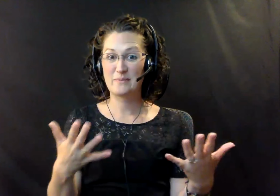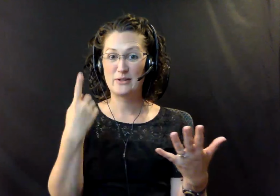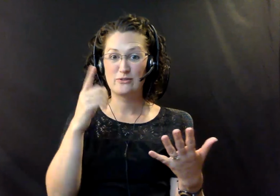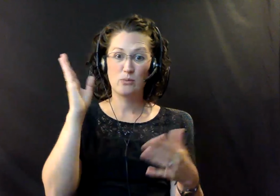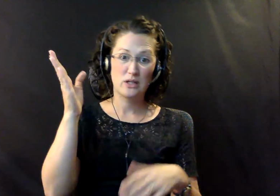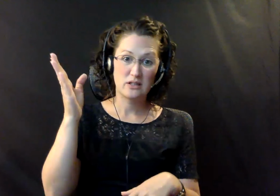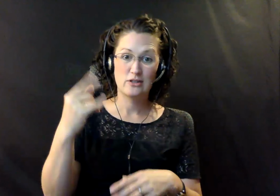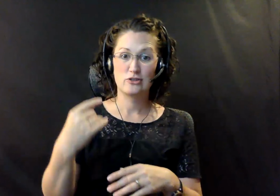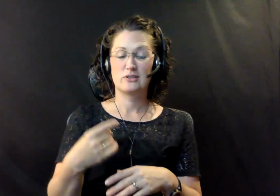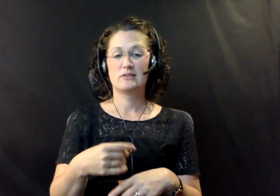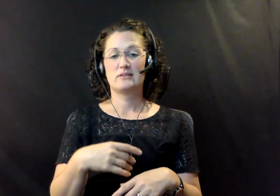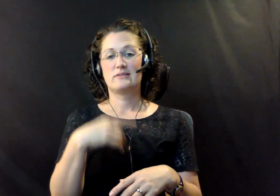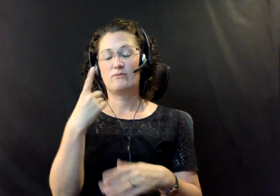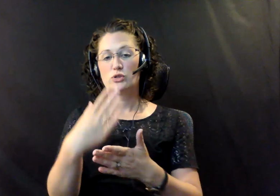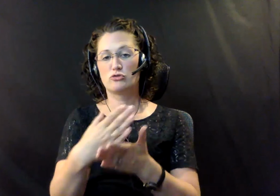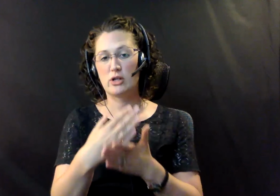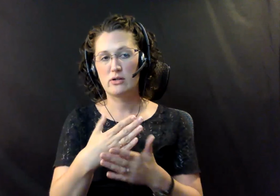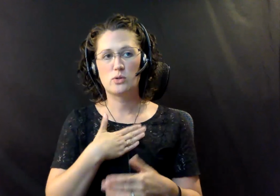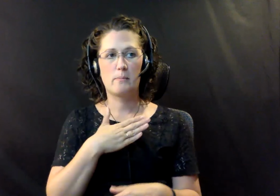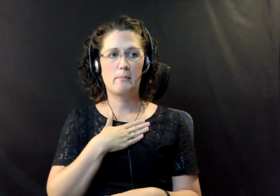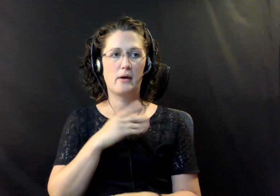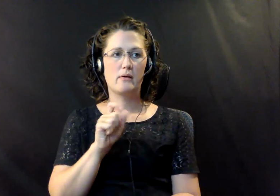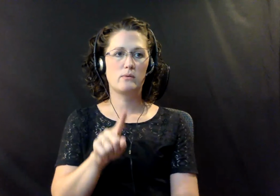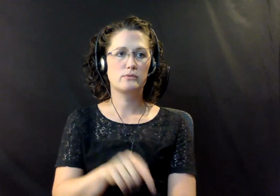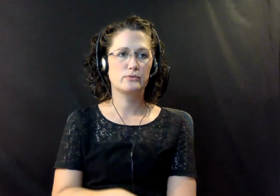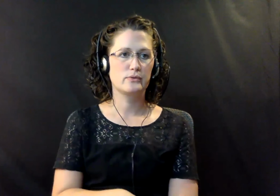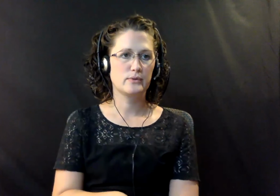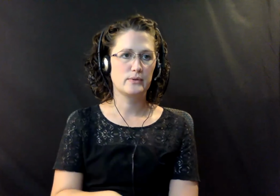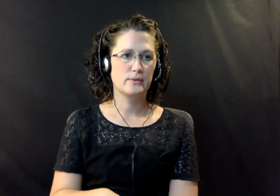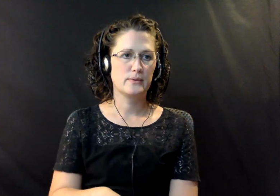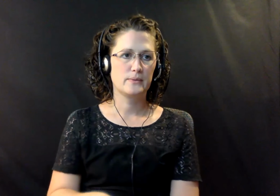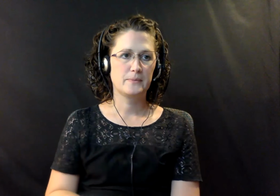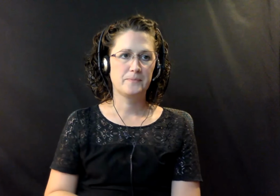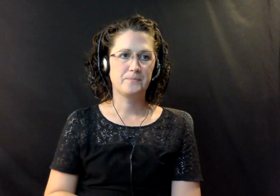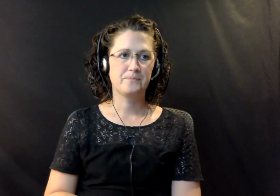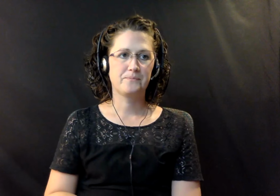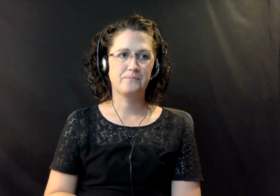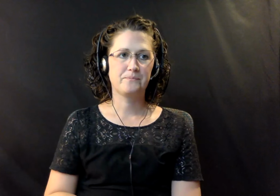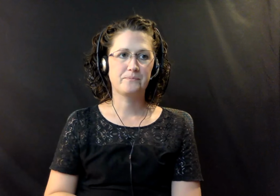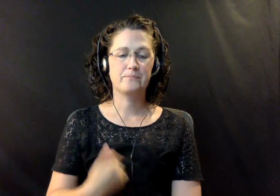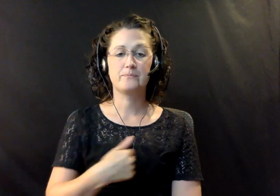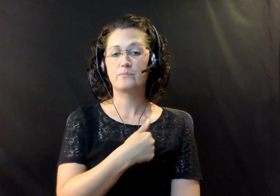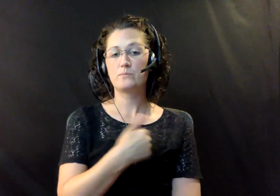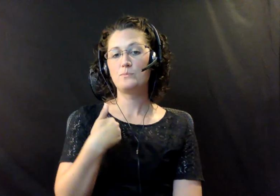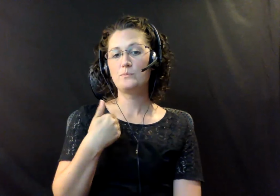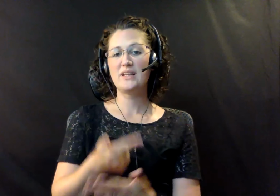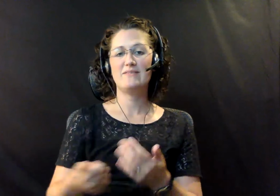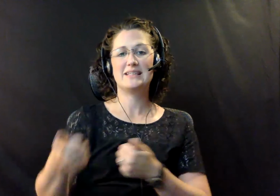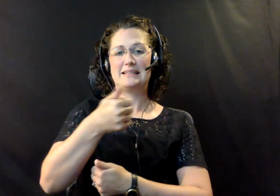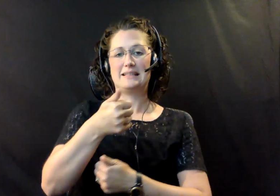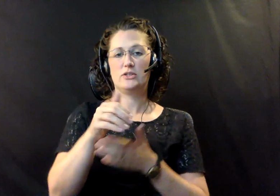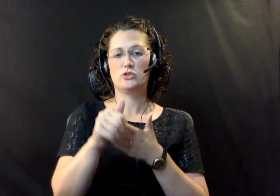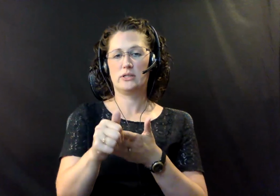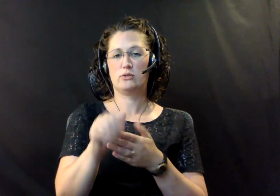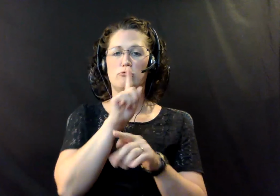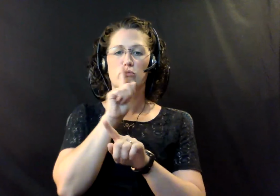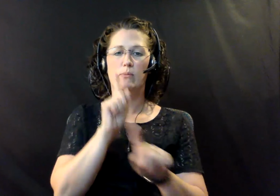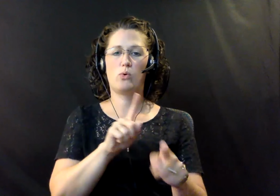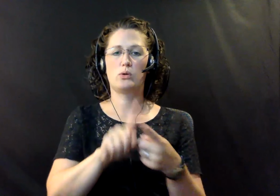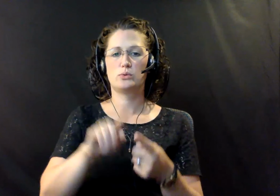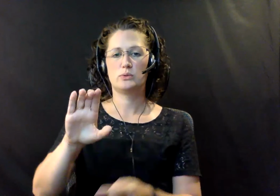all. For my question is, so we have senior leaders who report to our CIO,